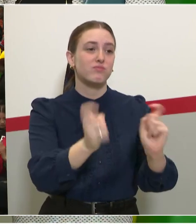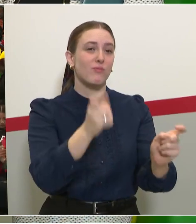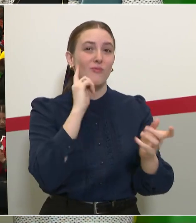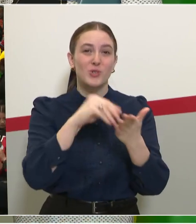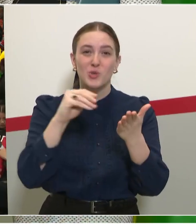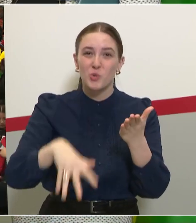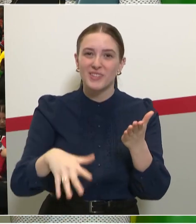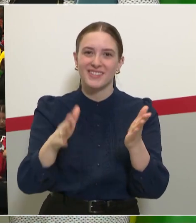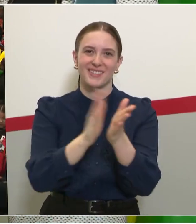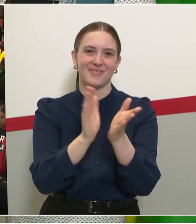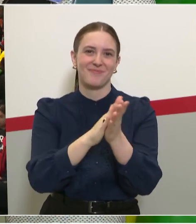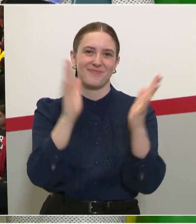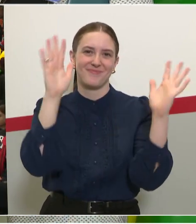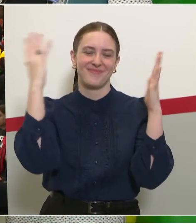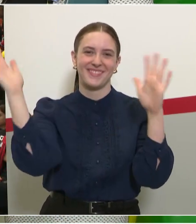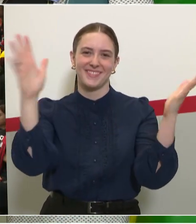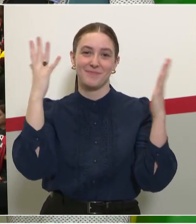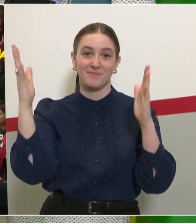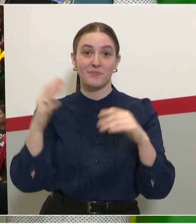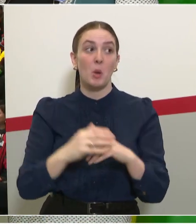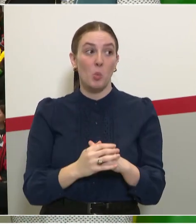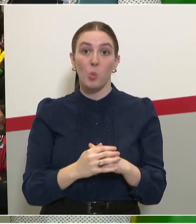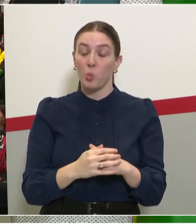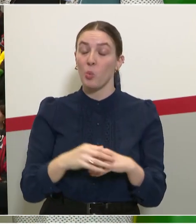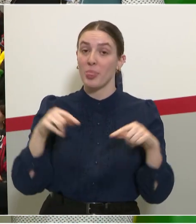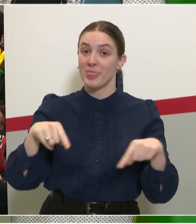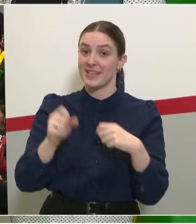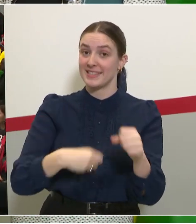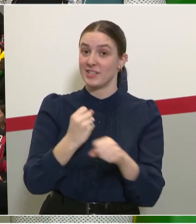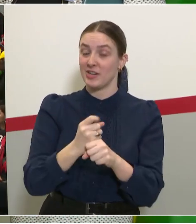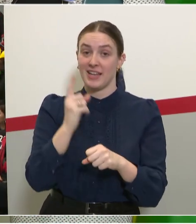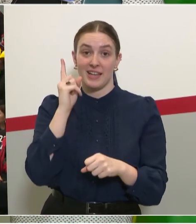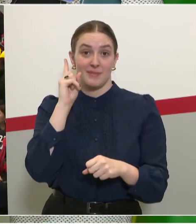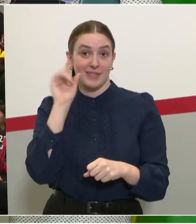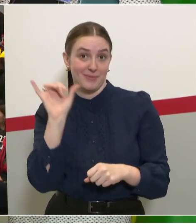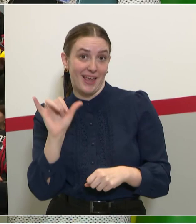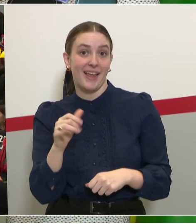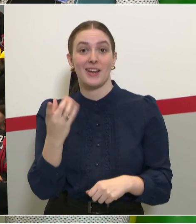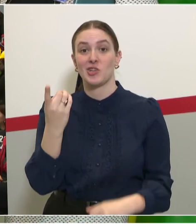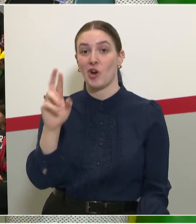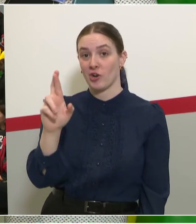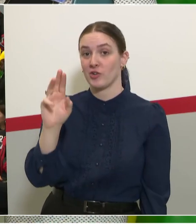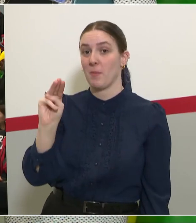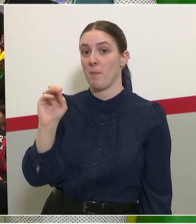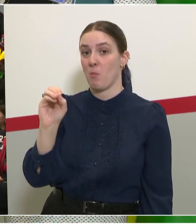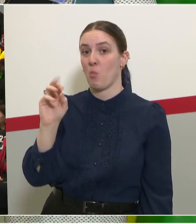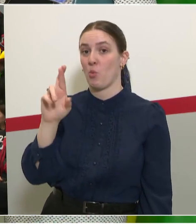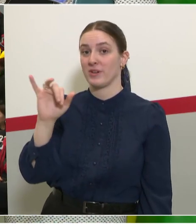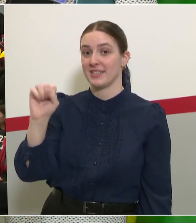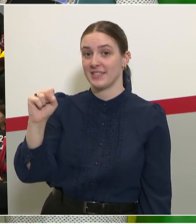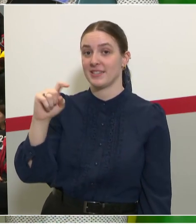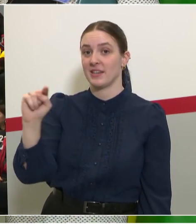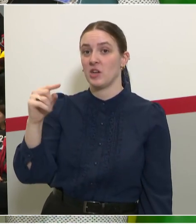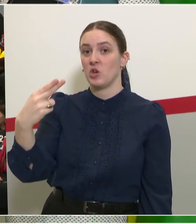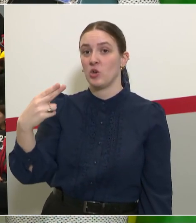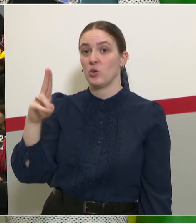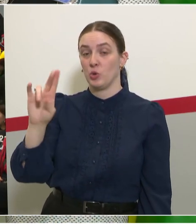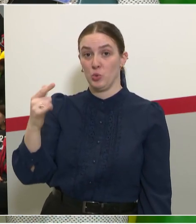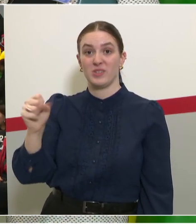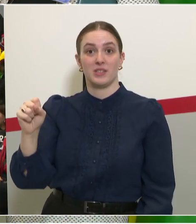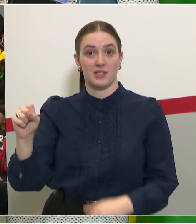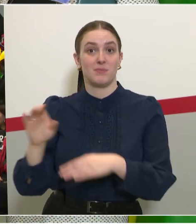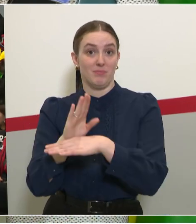And so this year, sounds like Dr. Morris Hughes has been busy because we get to increase the scholarship